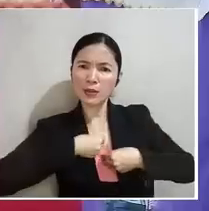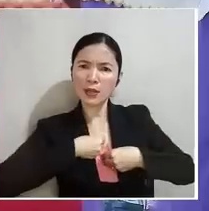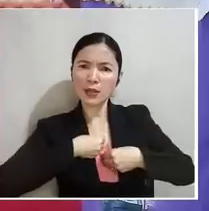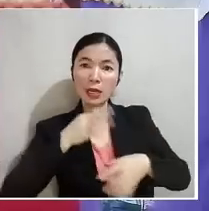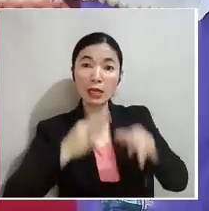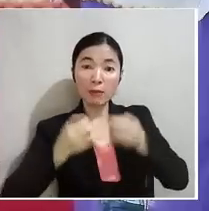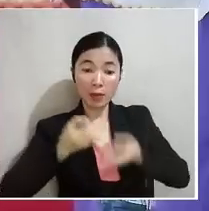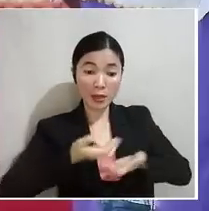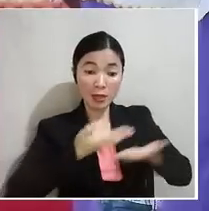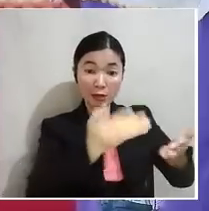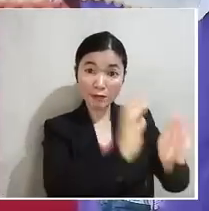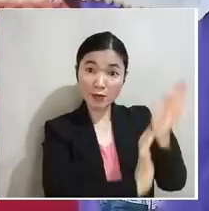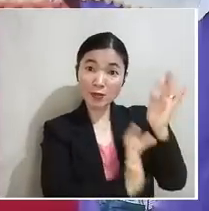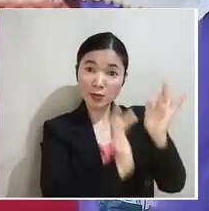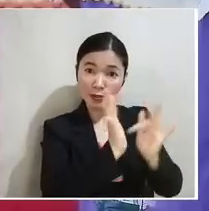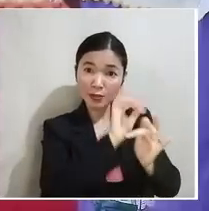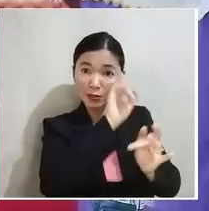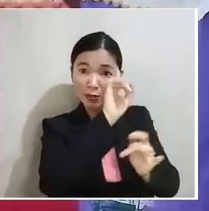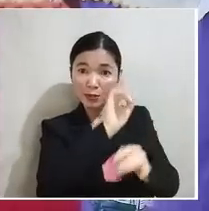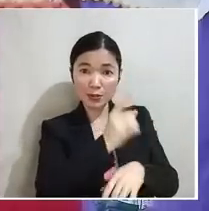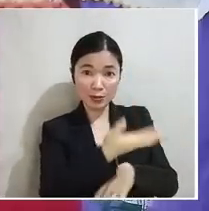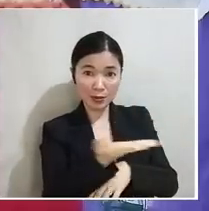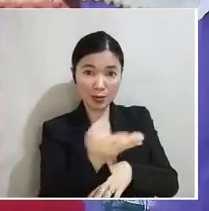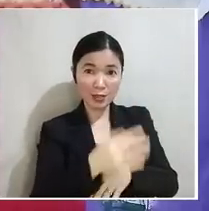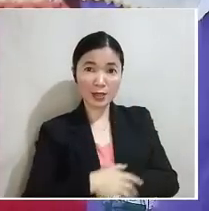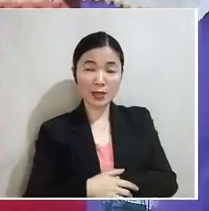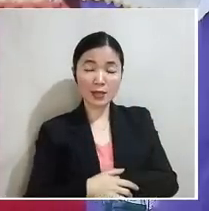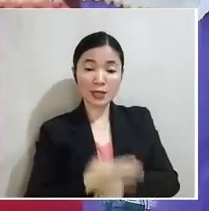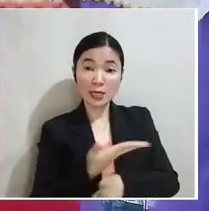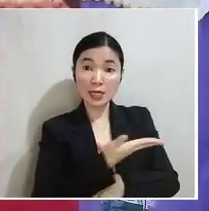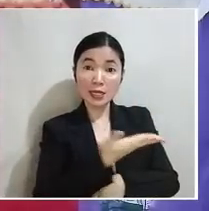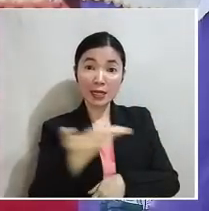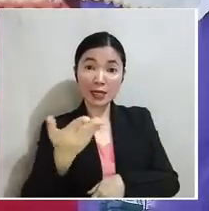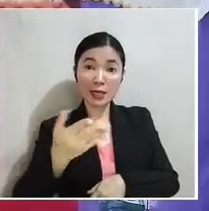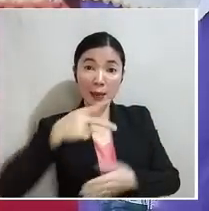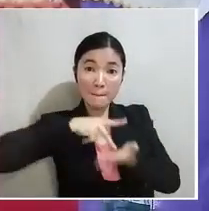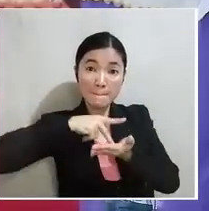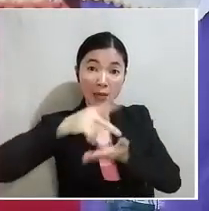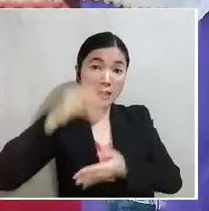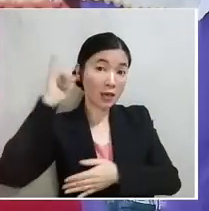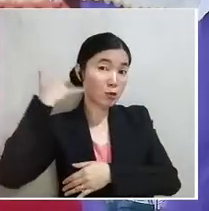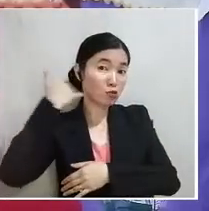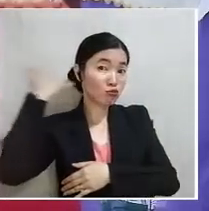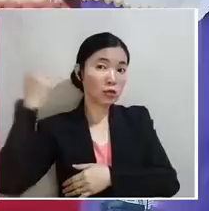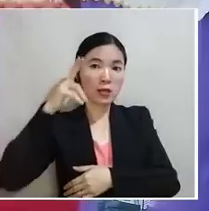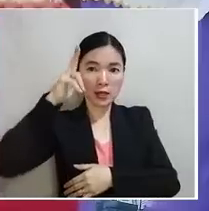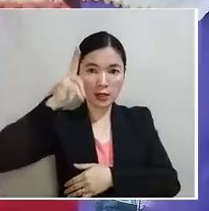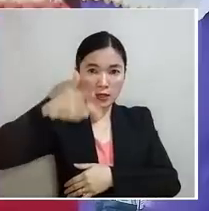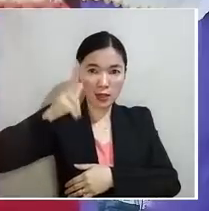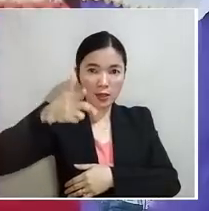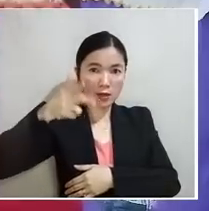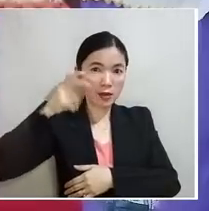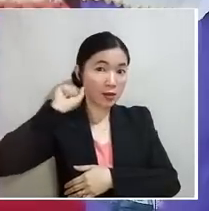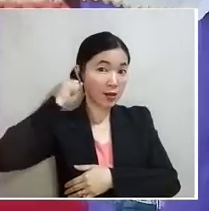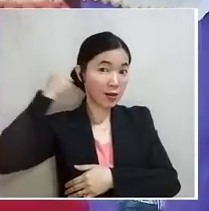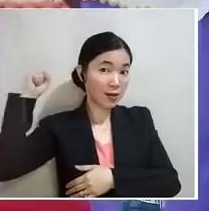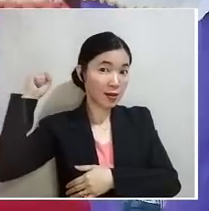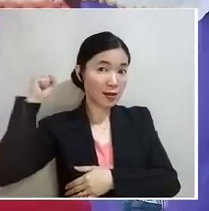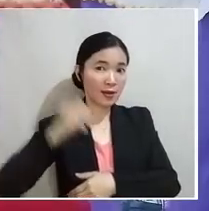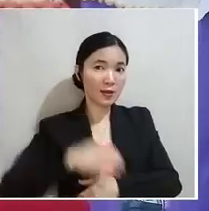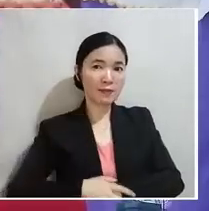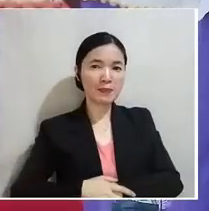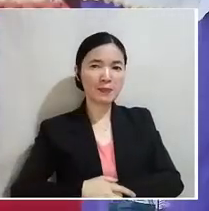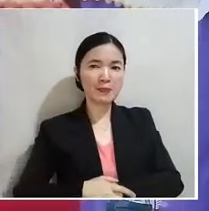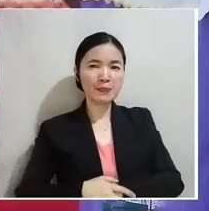you?" And they gave him 30 pieces of silver. Judas